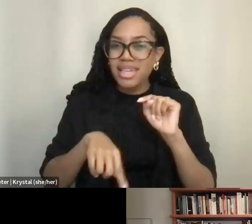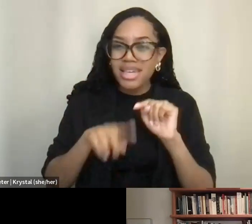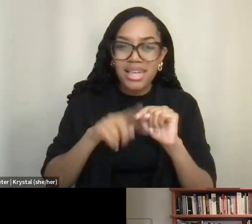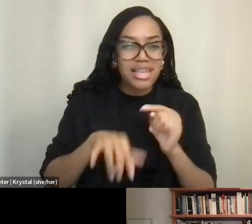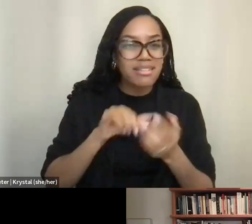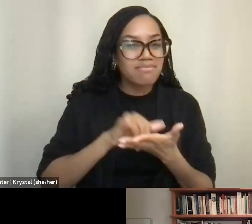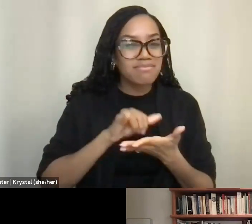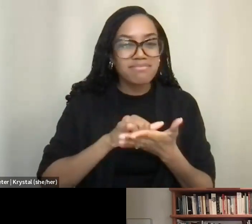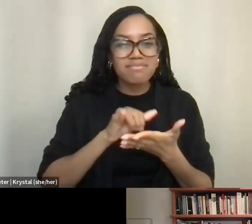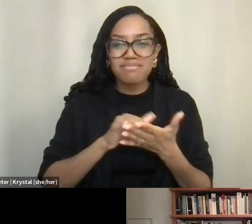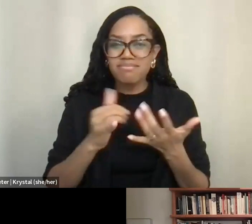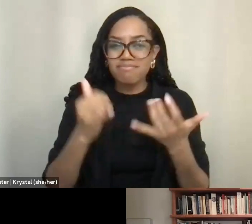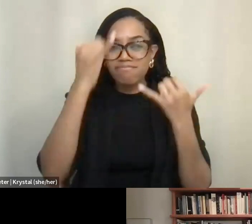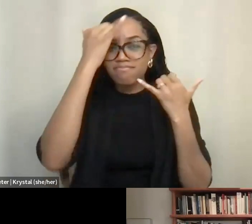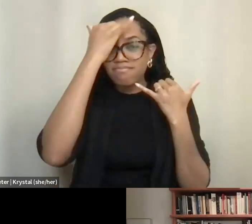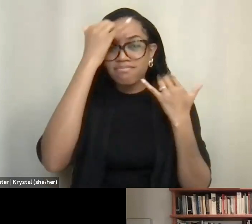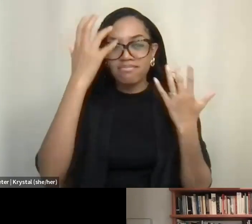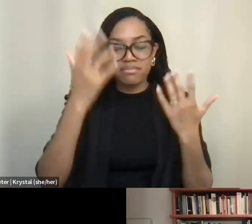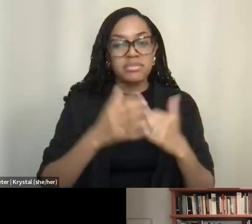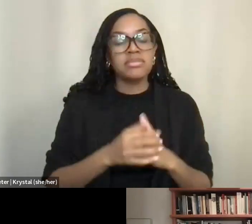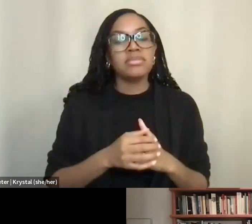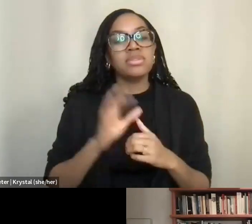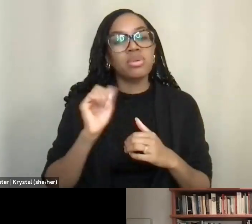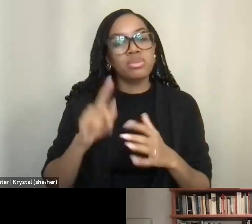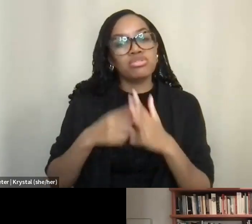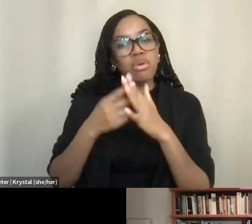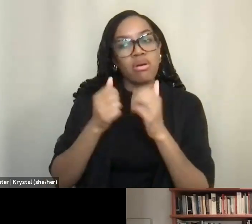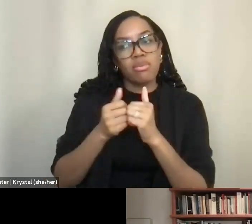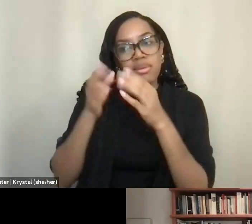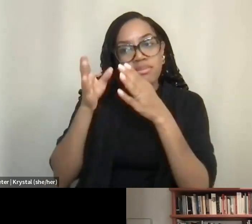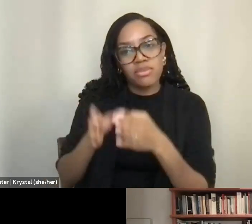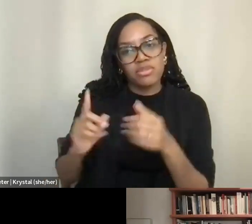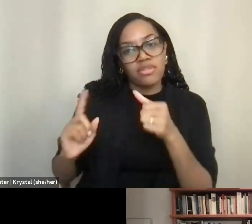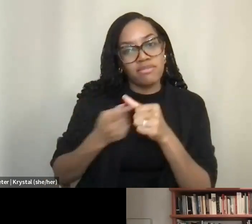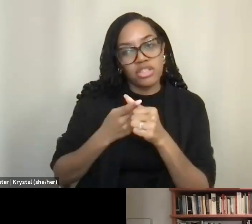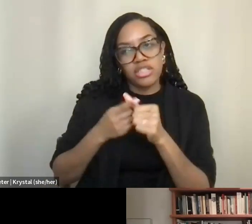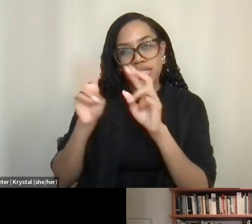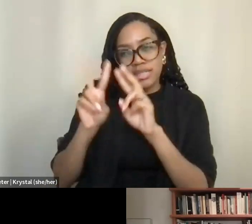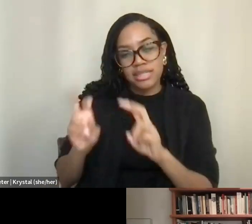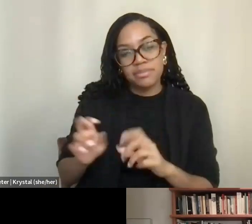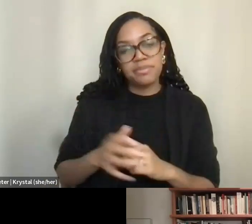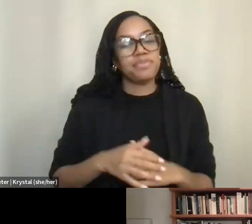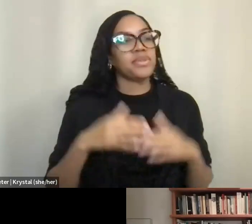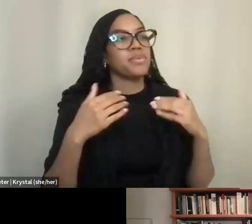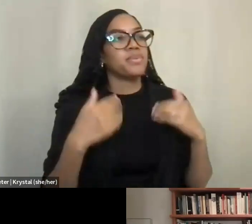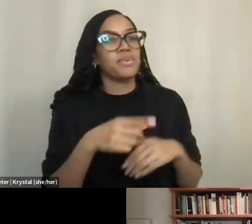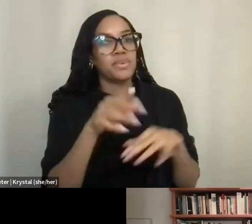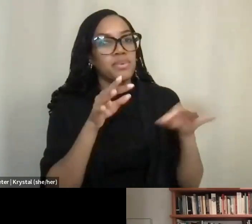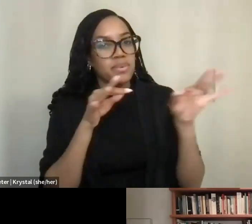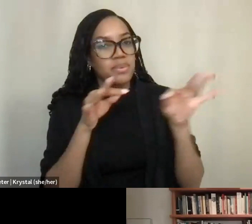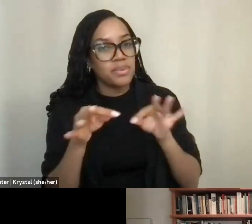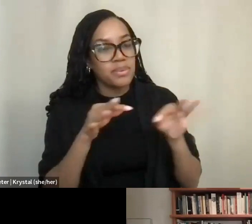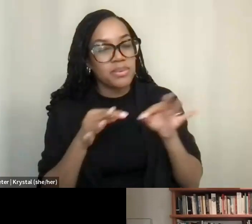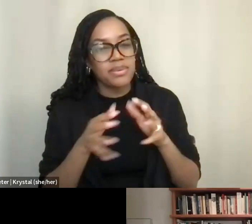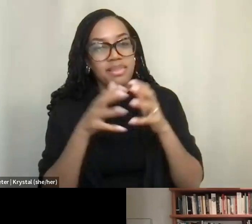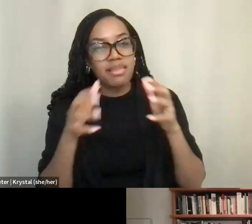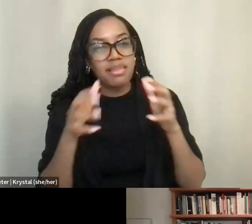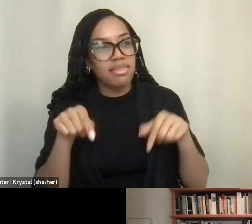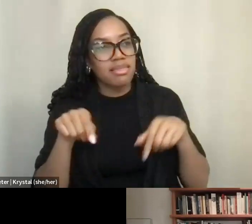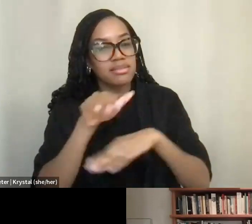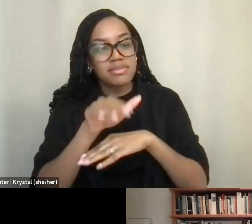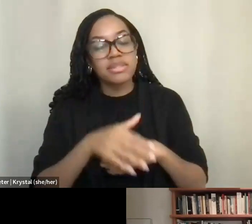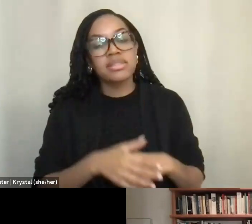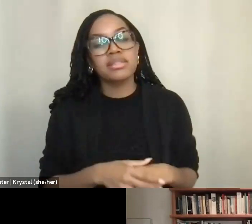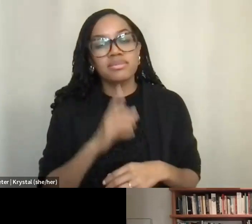people are. Yeah, you're breaking it all down this evening. I really appreciate this.